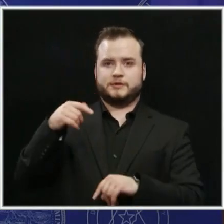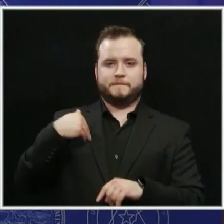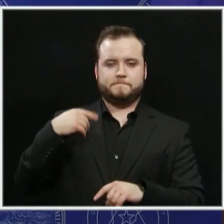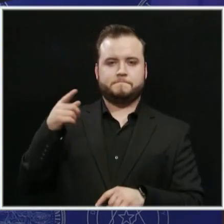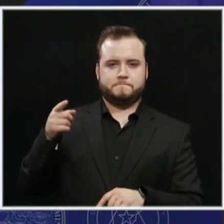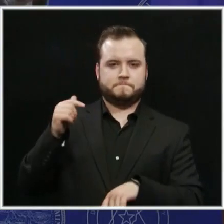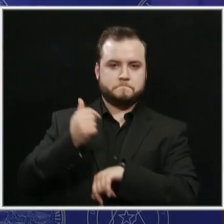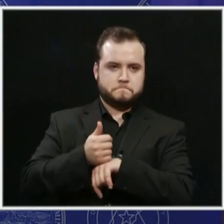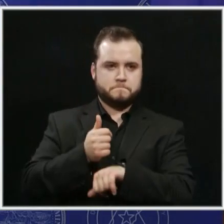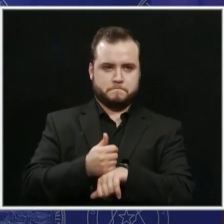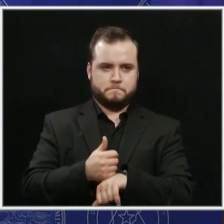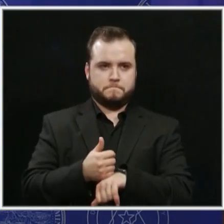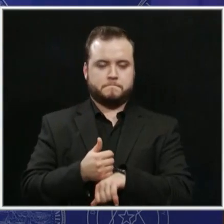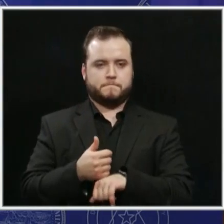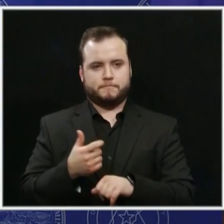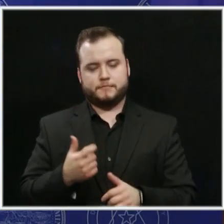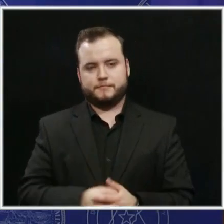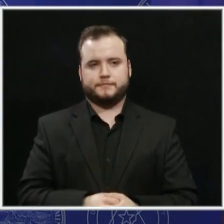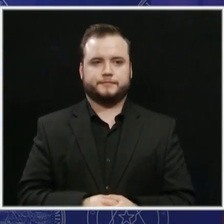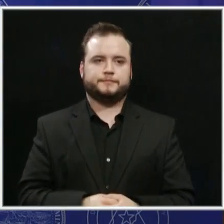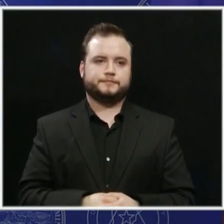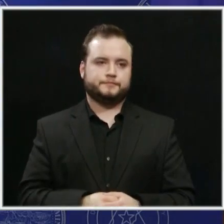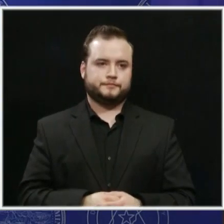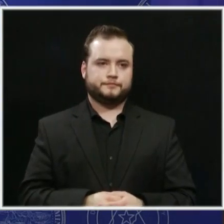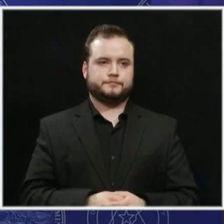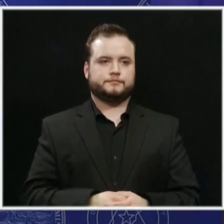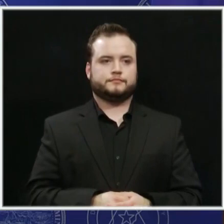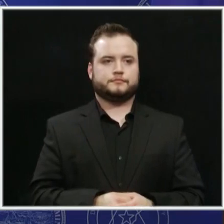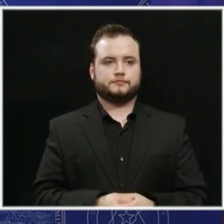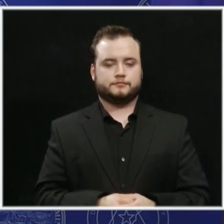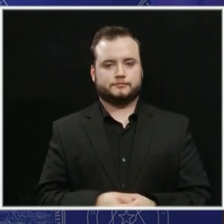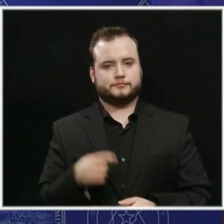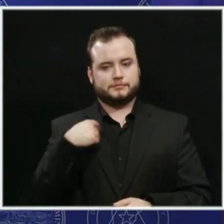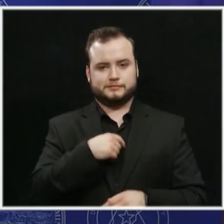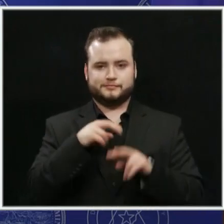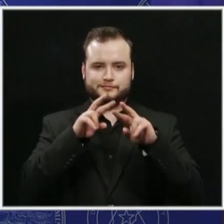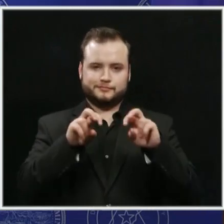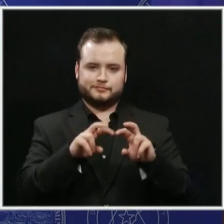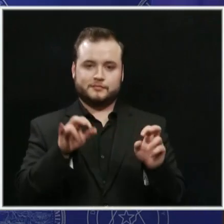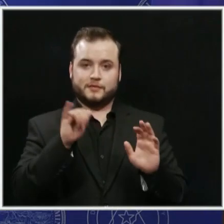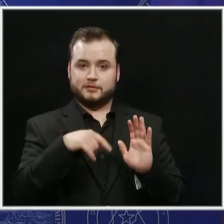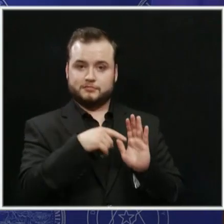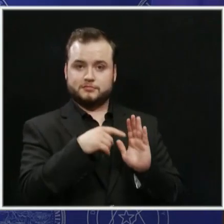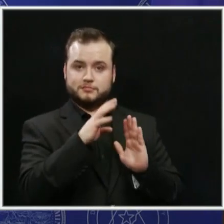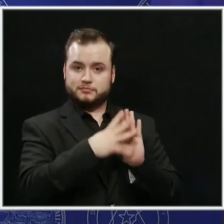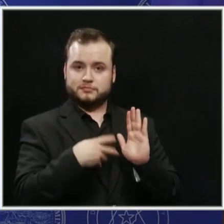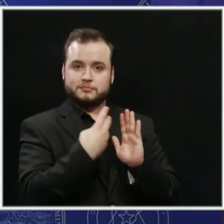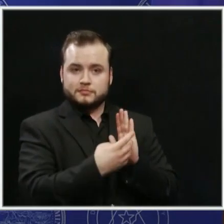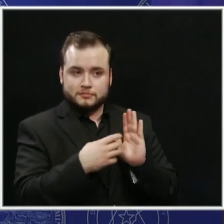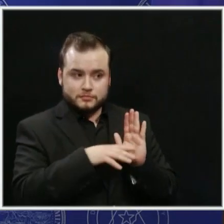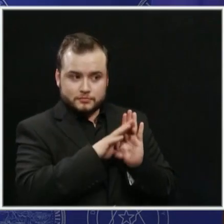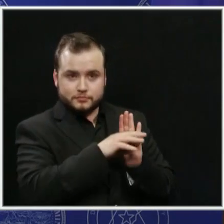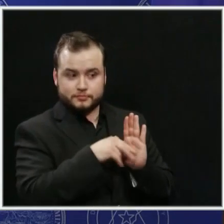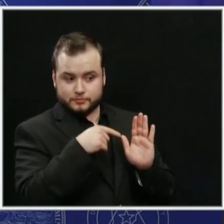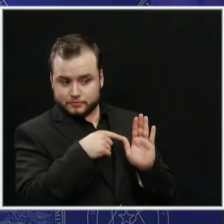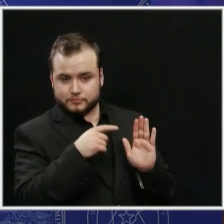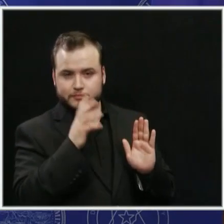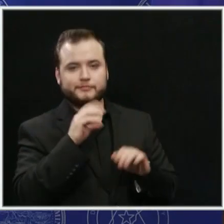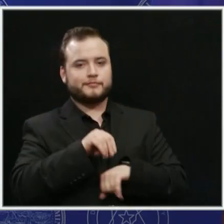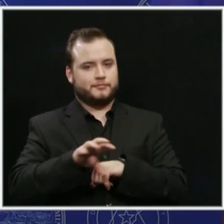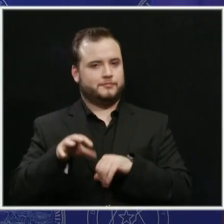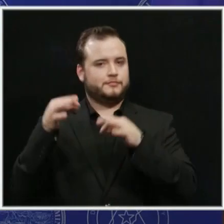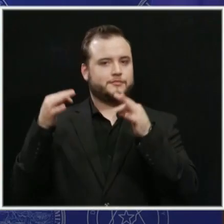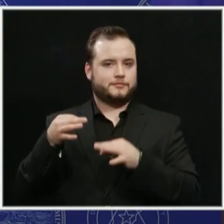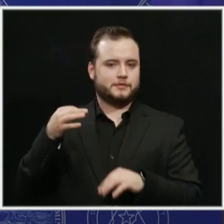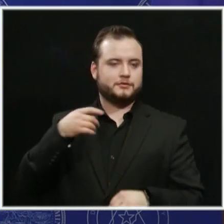dependent on where we go. It's going to depend on what the peak looks like, as you've heard. I think it's unlikely that it would look the same, just like this one didn't look the same as